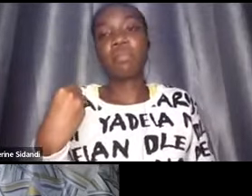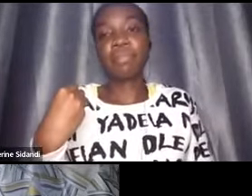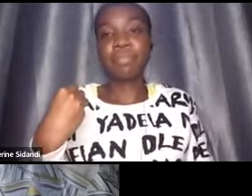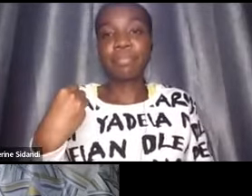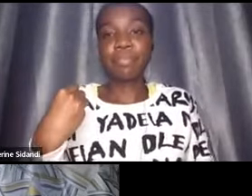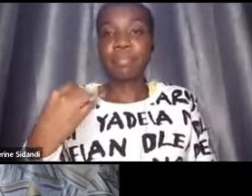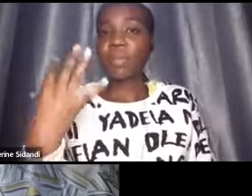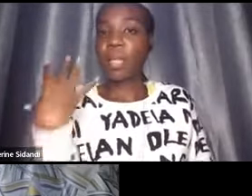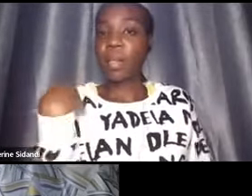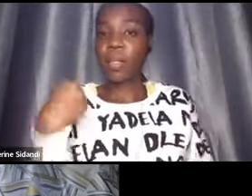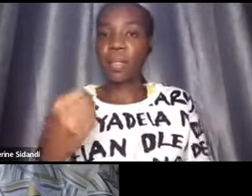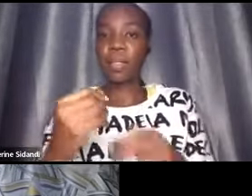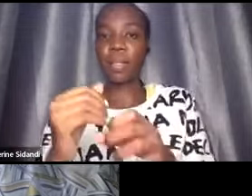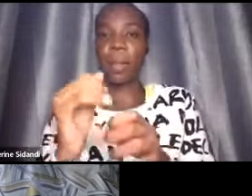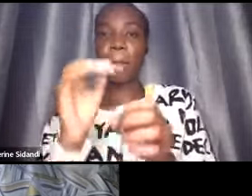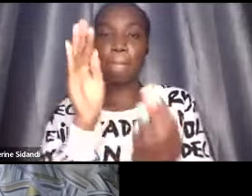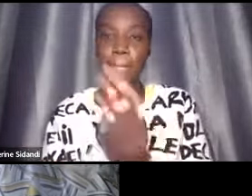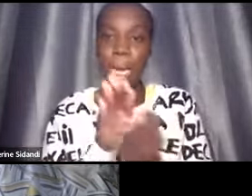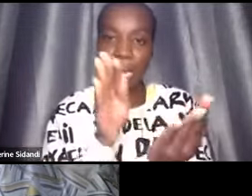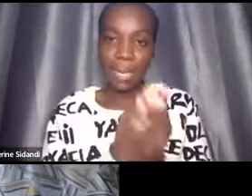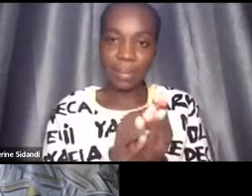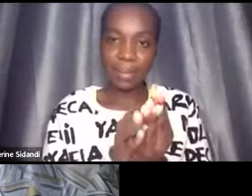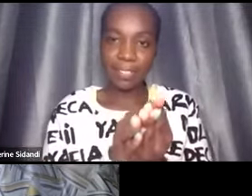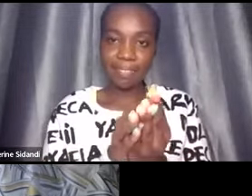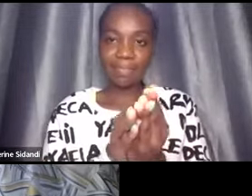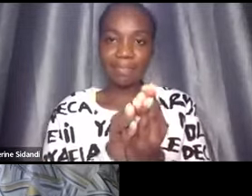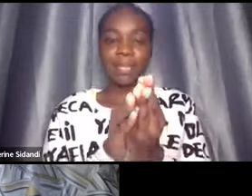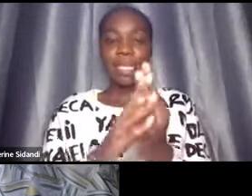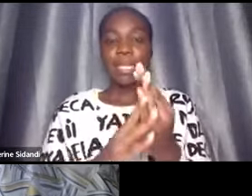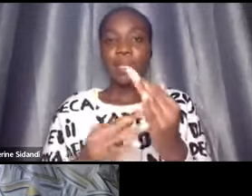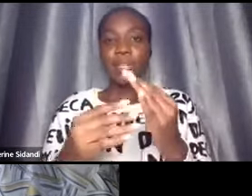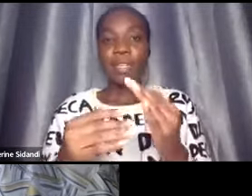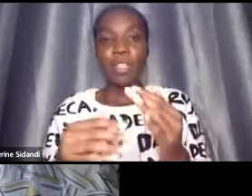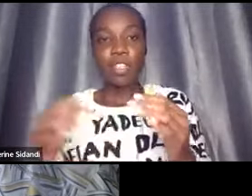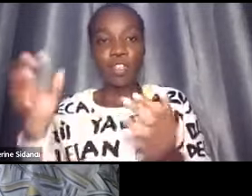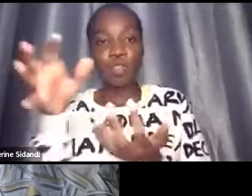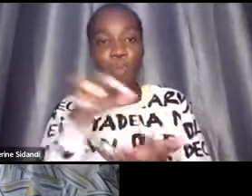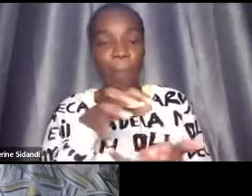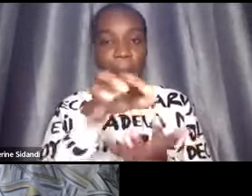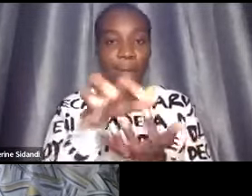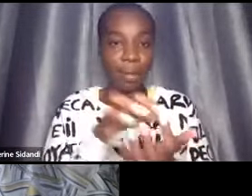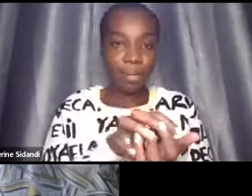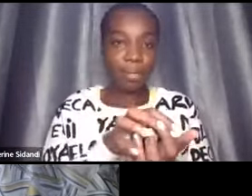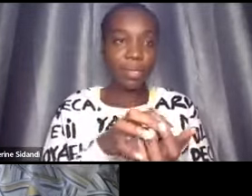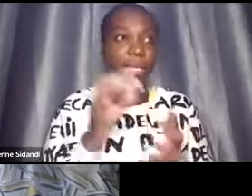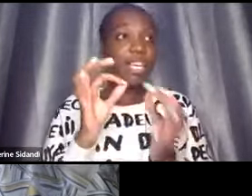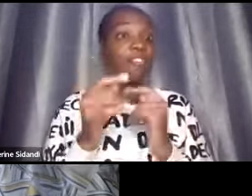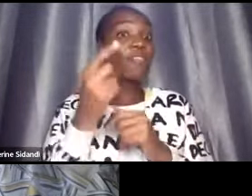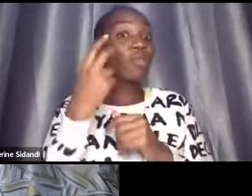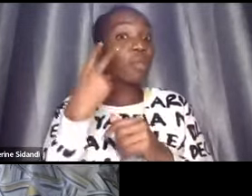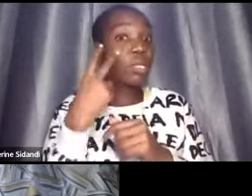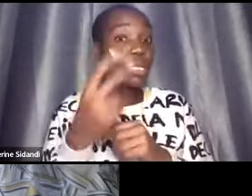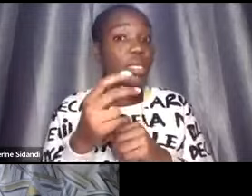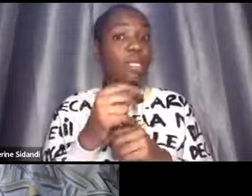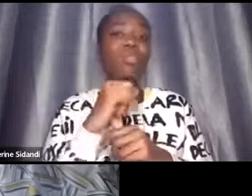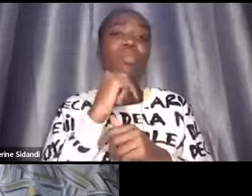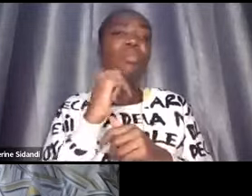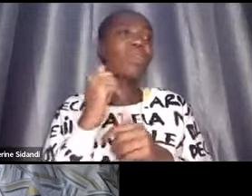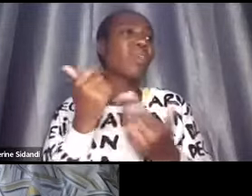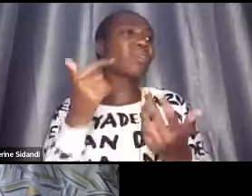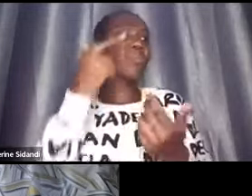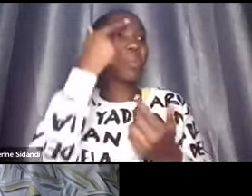banks that have gone down, supermarkets. If you look at it, it's not because they were not being paid their debts.